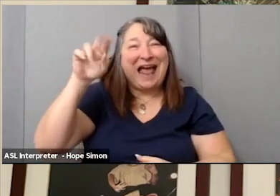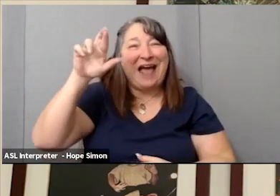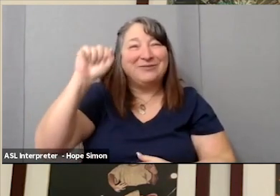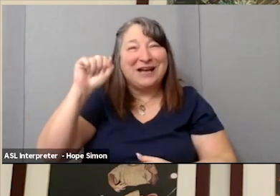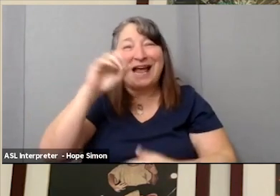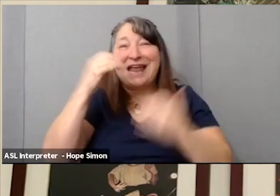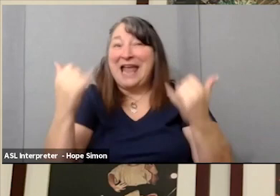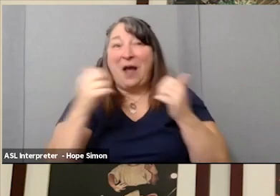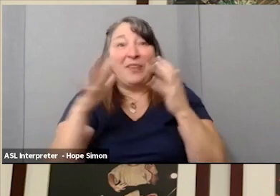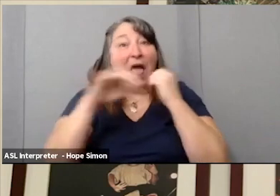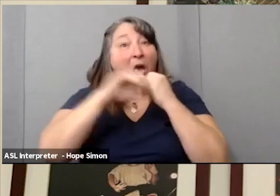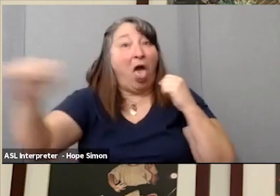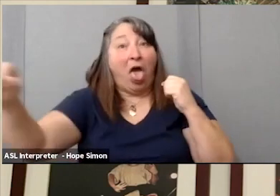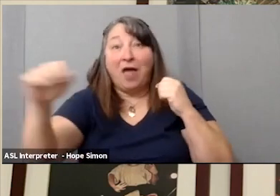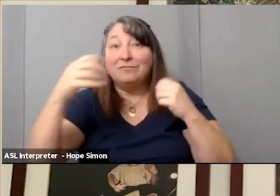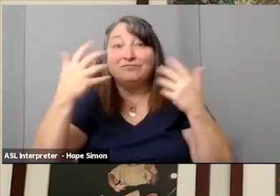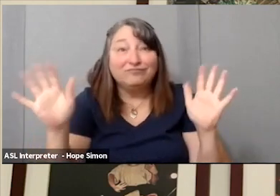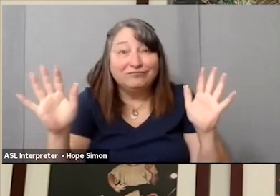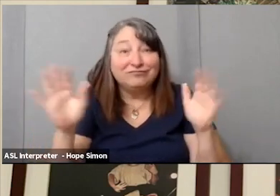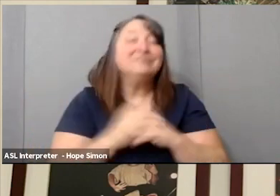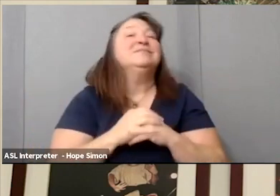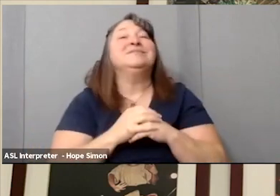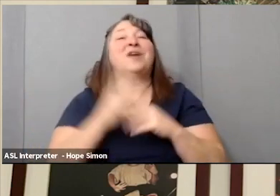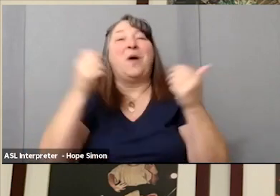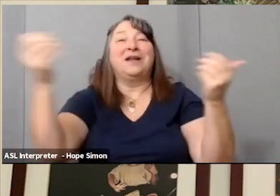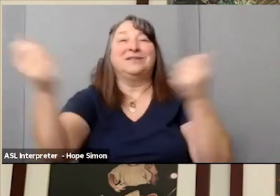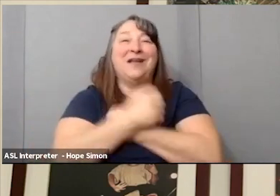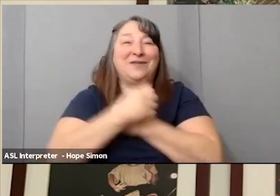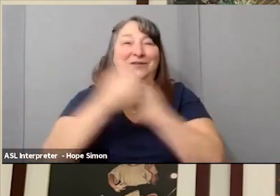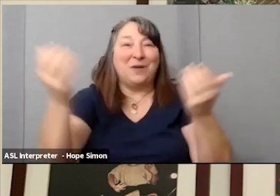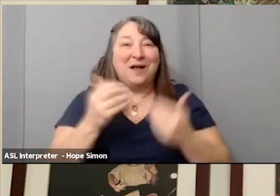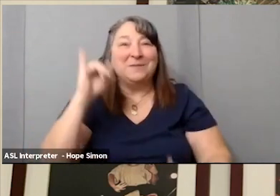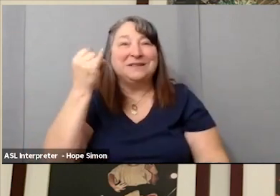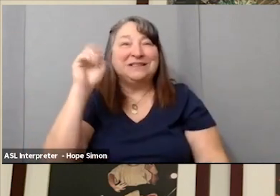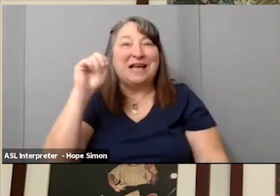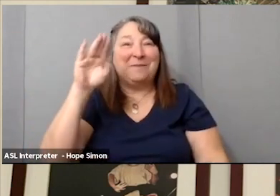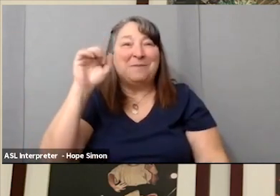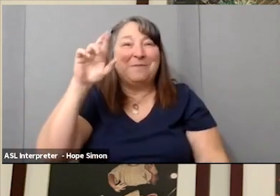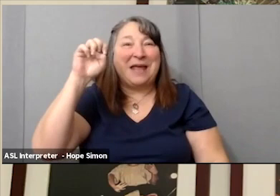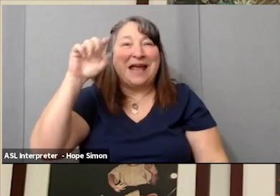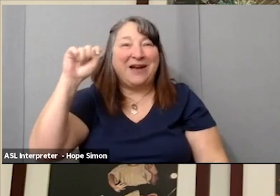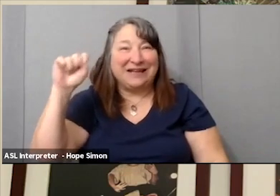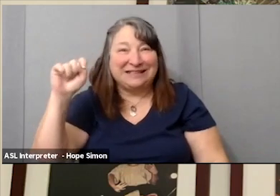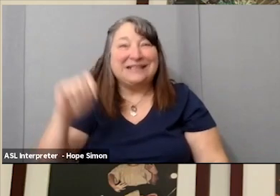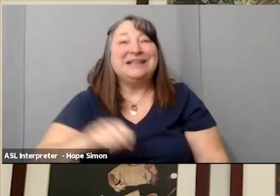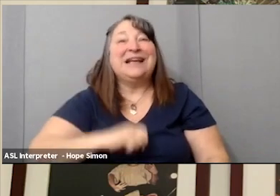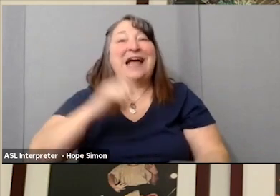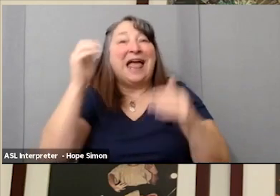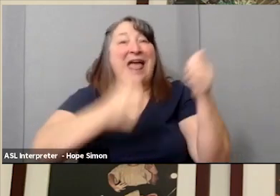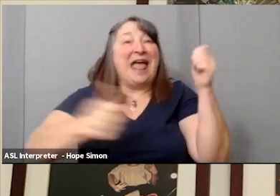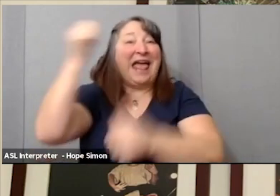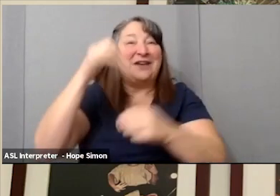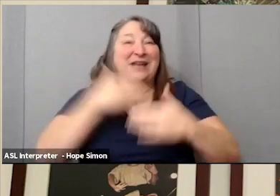further ado, I would love to welcome Jen Barrett, Head of Entertainment, Creative Shop at Facebook, and Deborah Riley